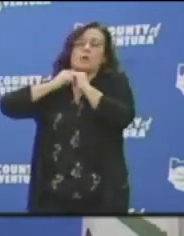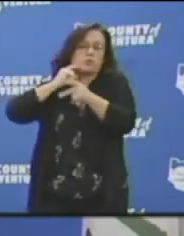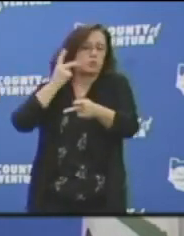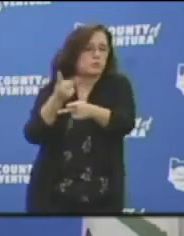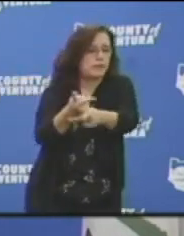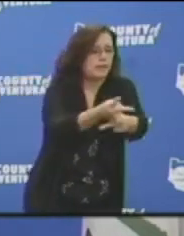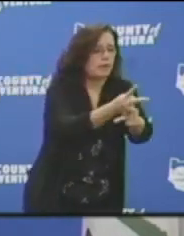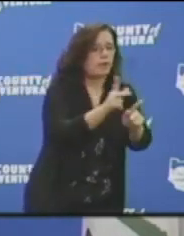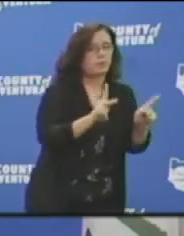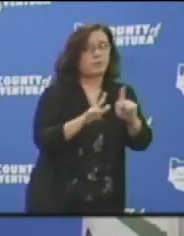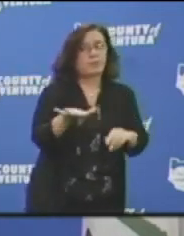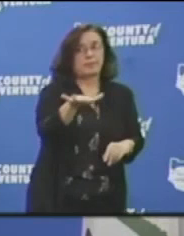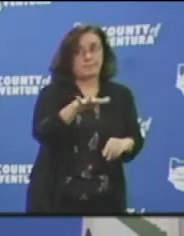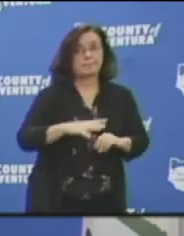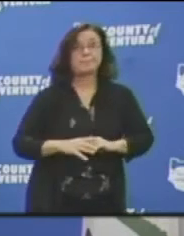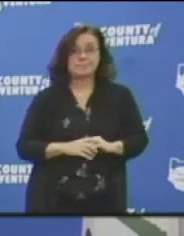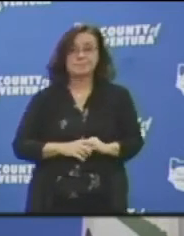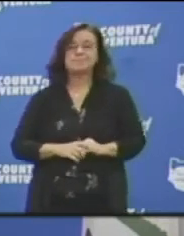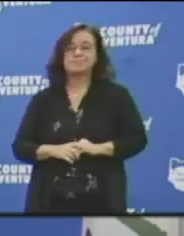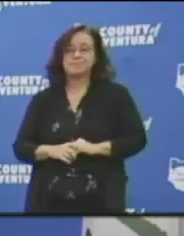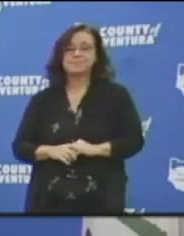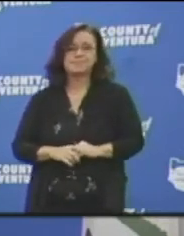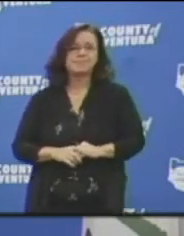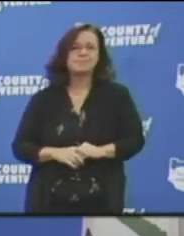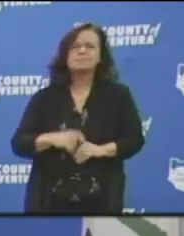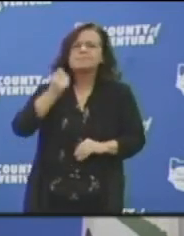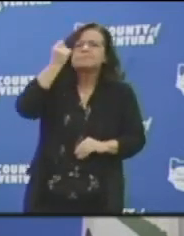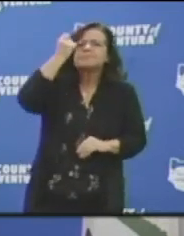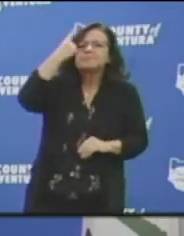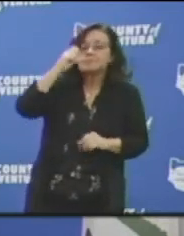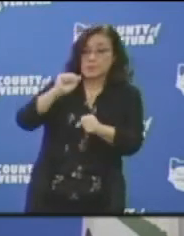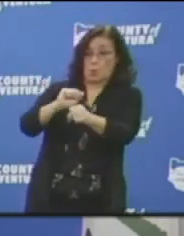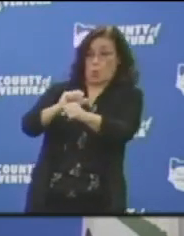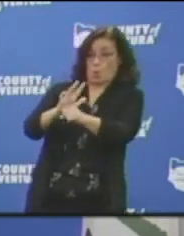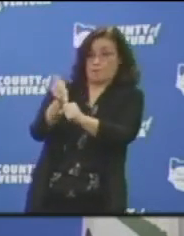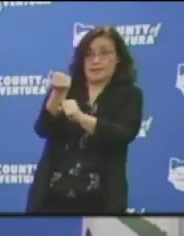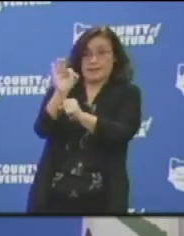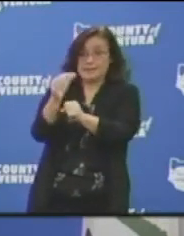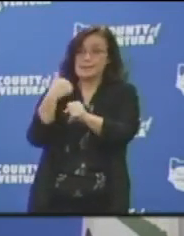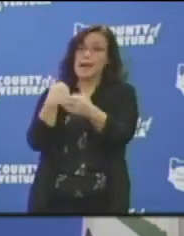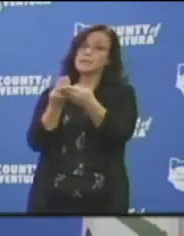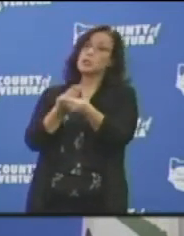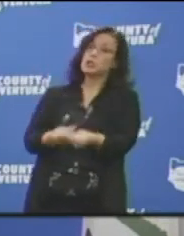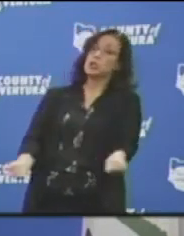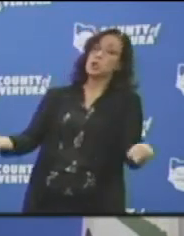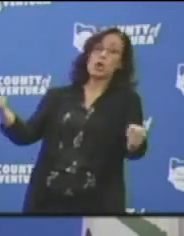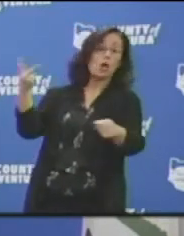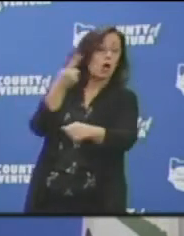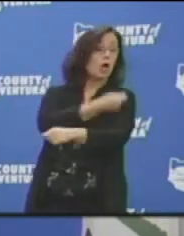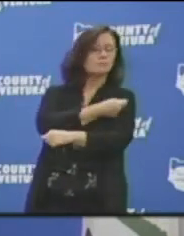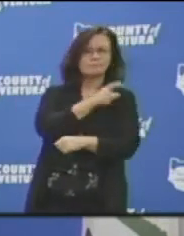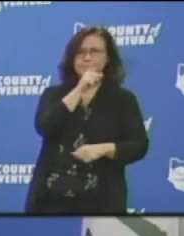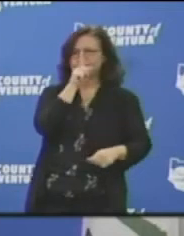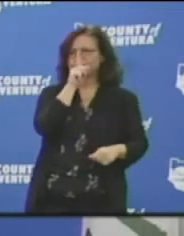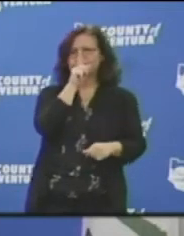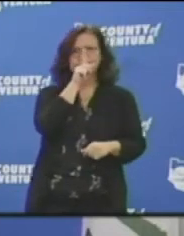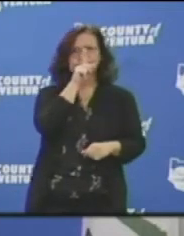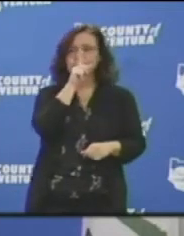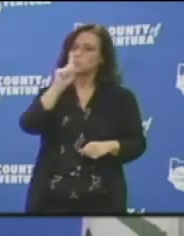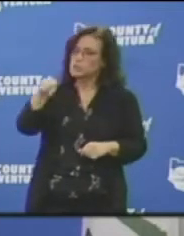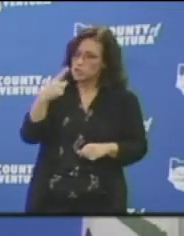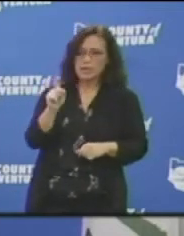However, there still is no cure for COVID-19. It is just supportive